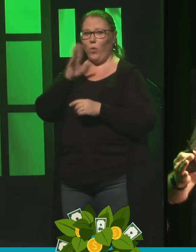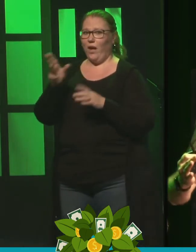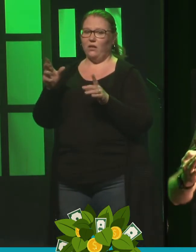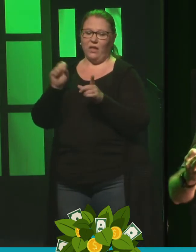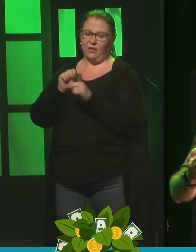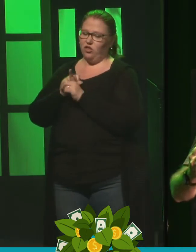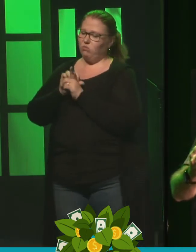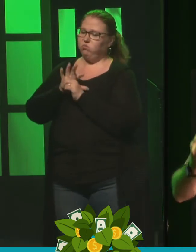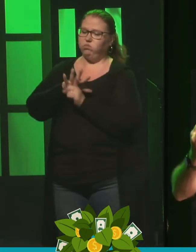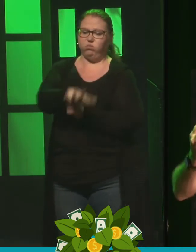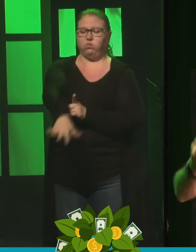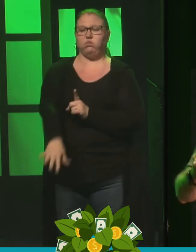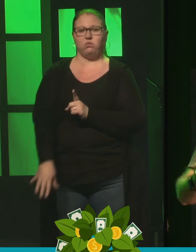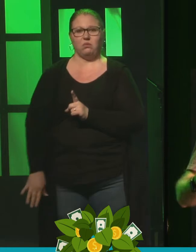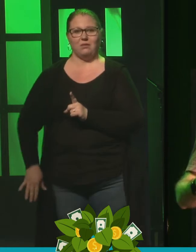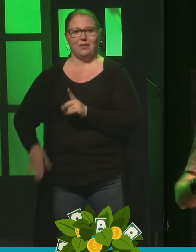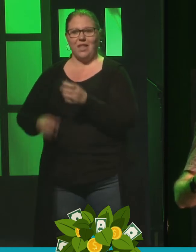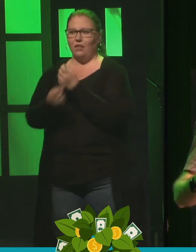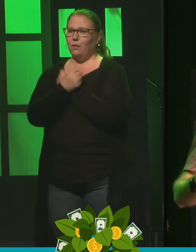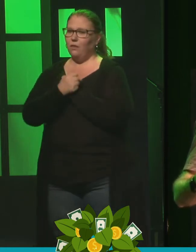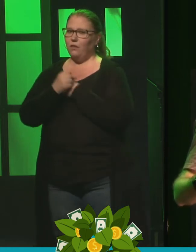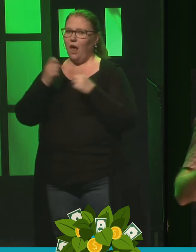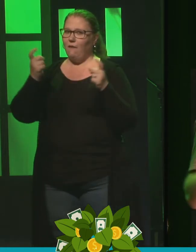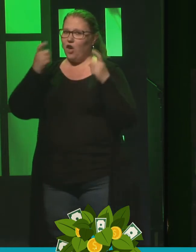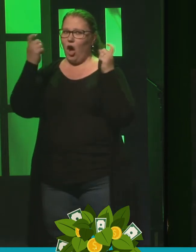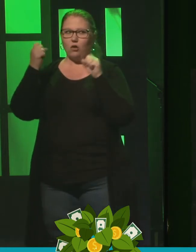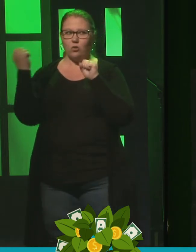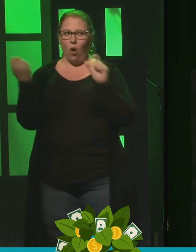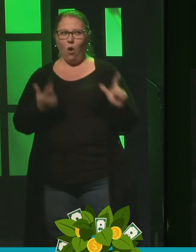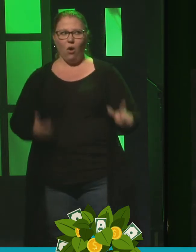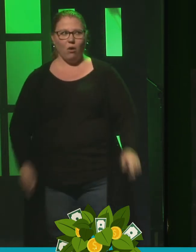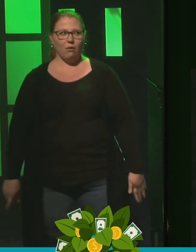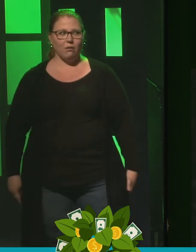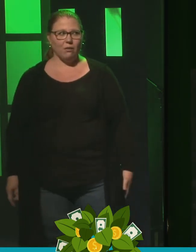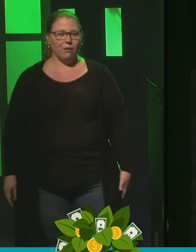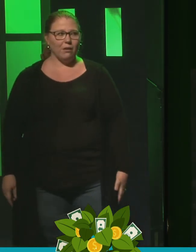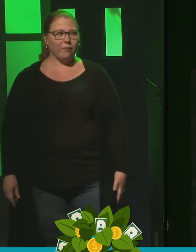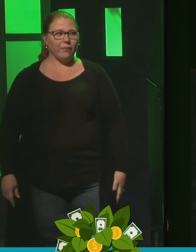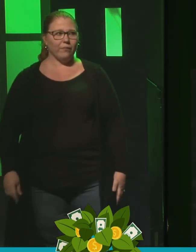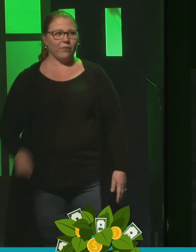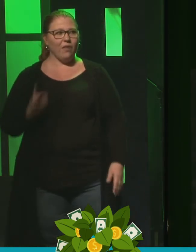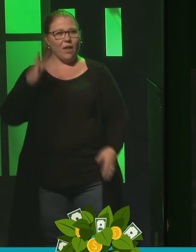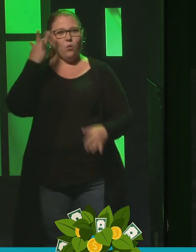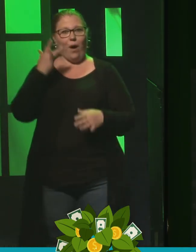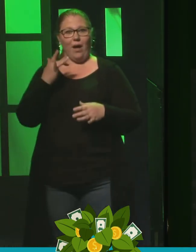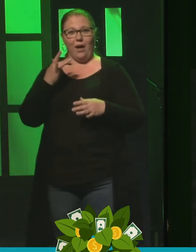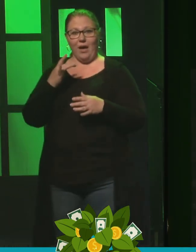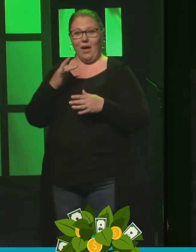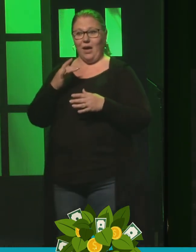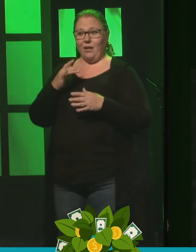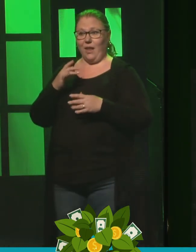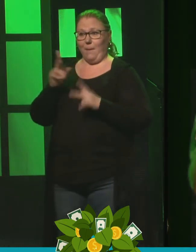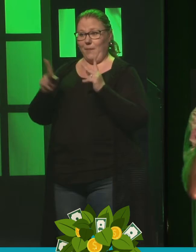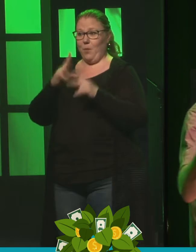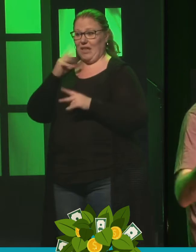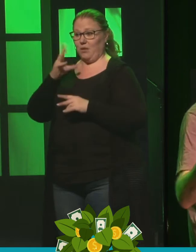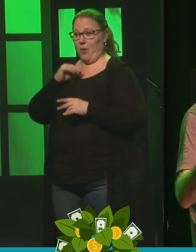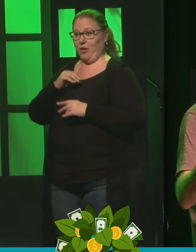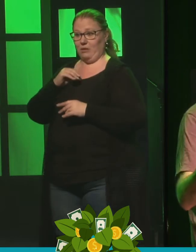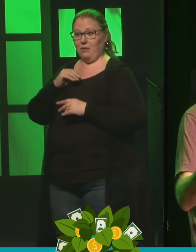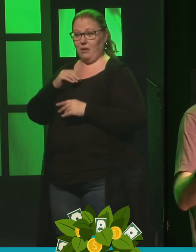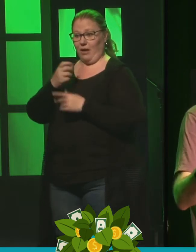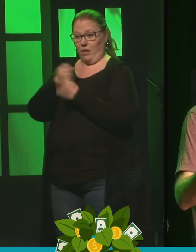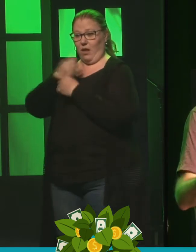over. Love conquers all. And see, that's why some people experience the love of God as hell and some people experience it as